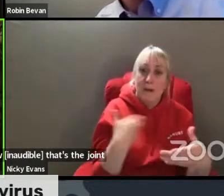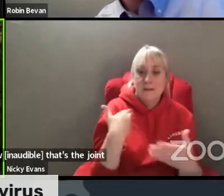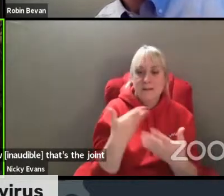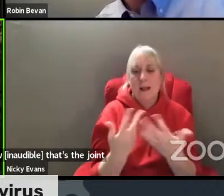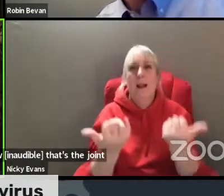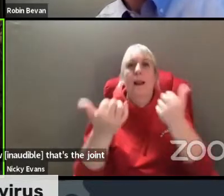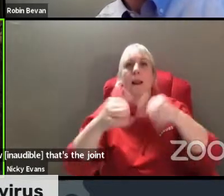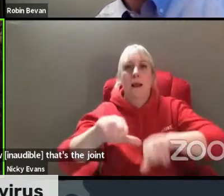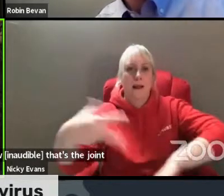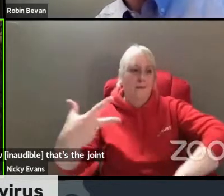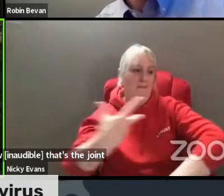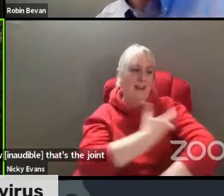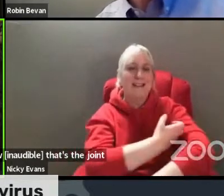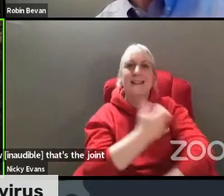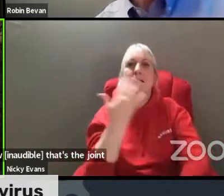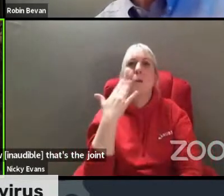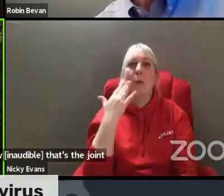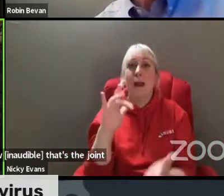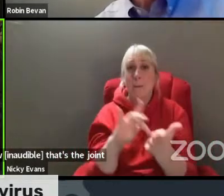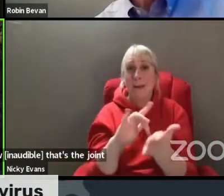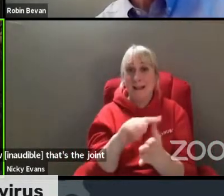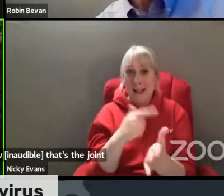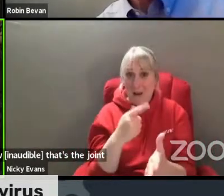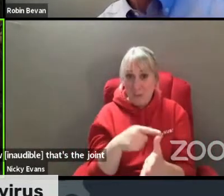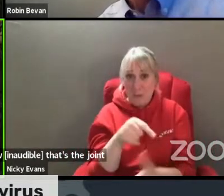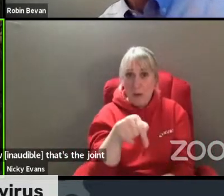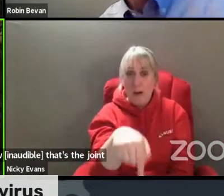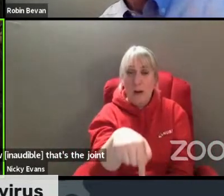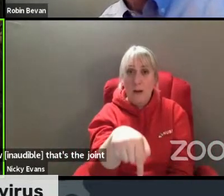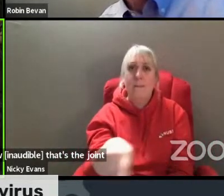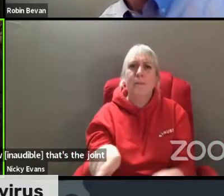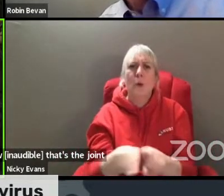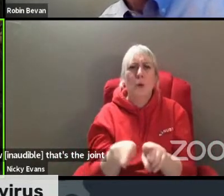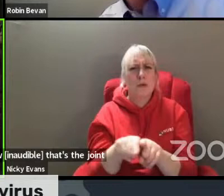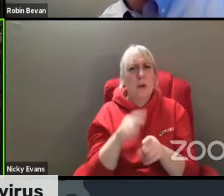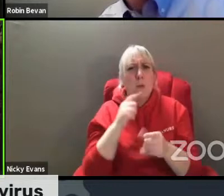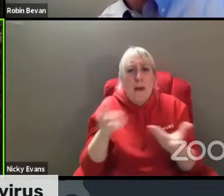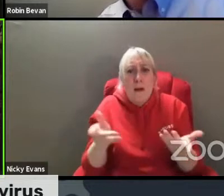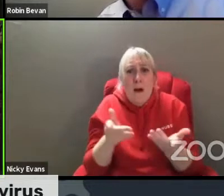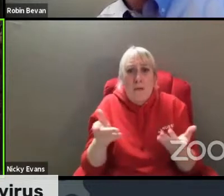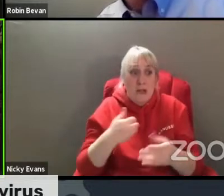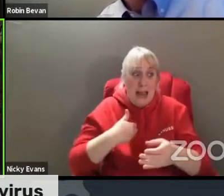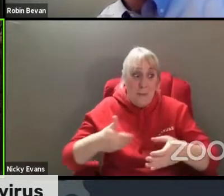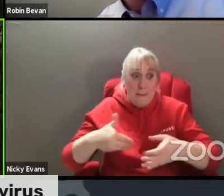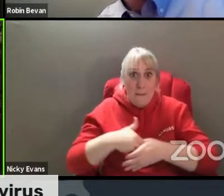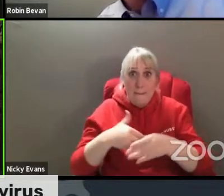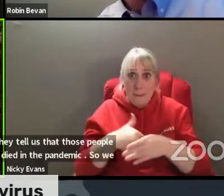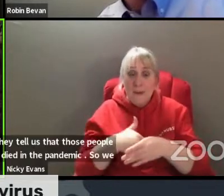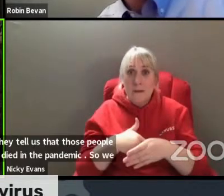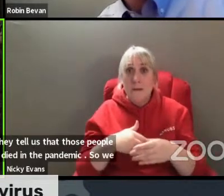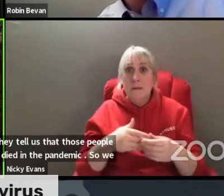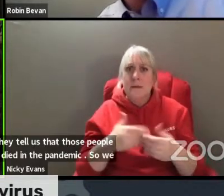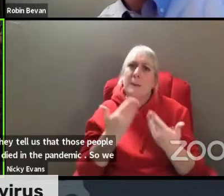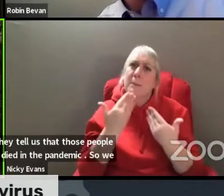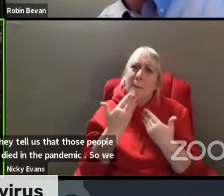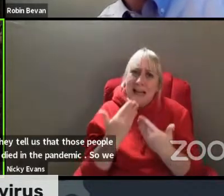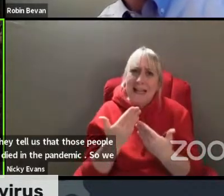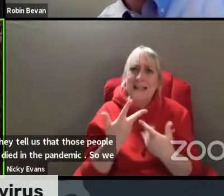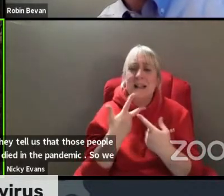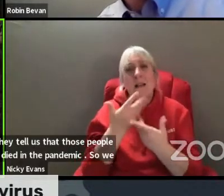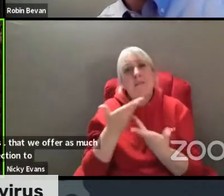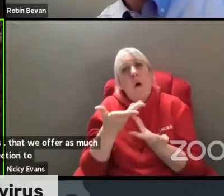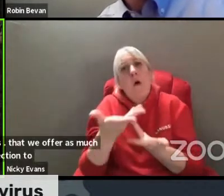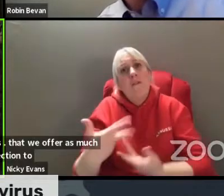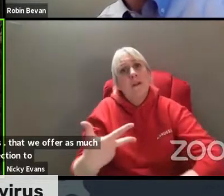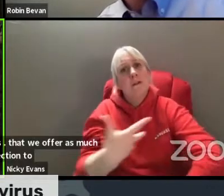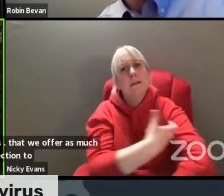are in place by mid-April, and also that we encourage all of our members in these categories to take that offer of a jab when it comes up.